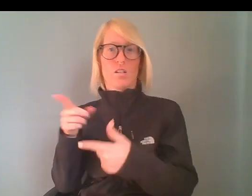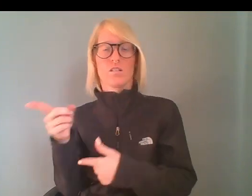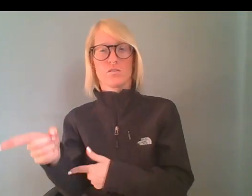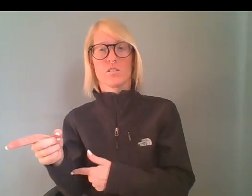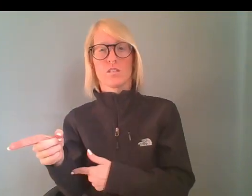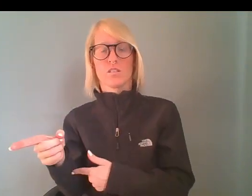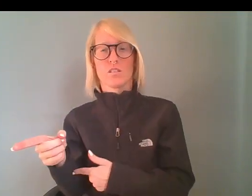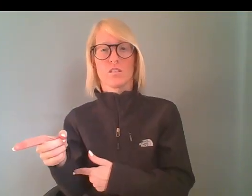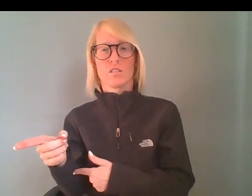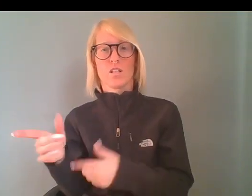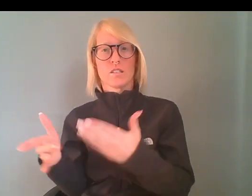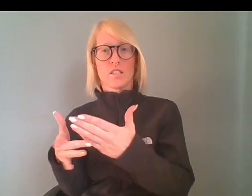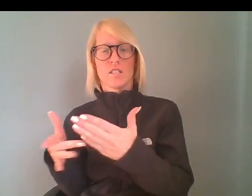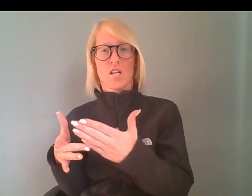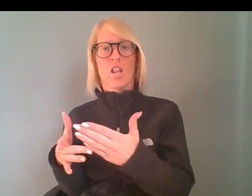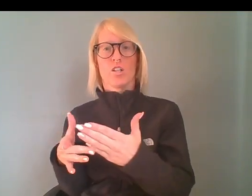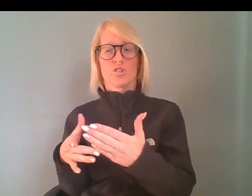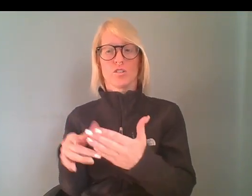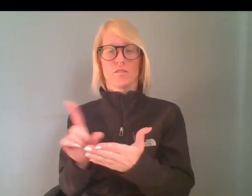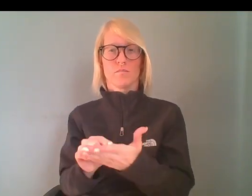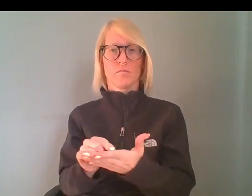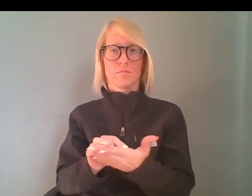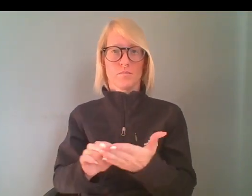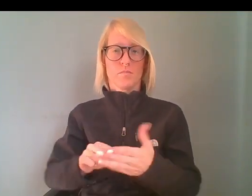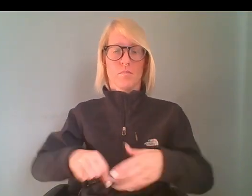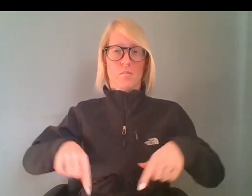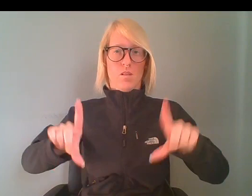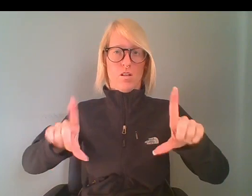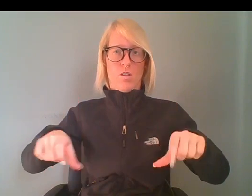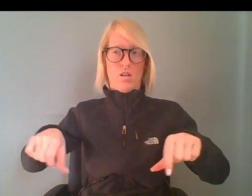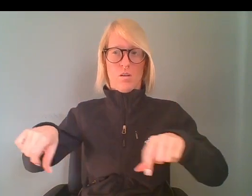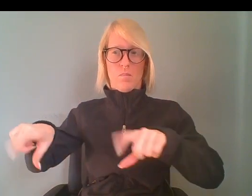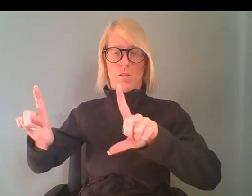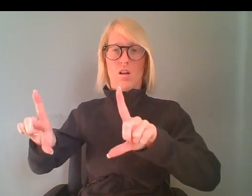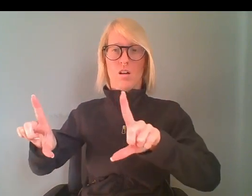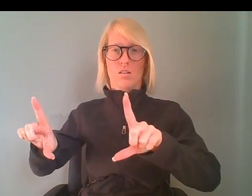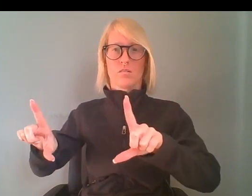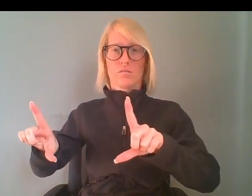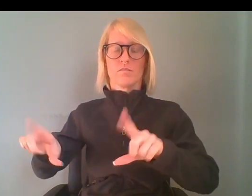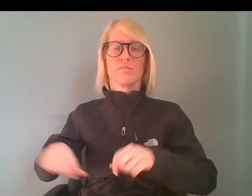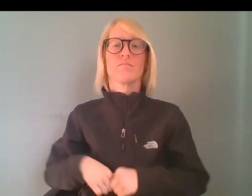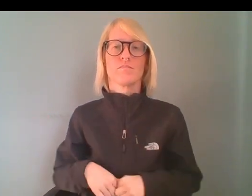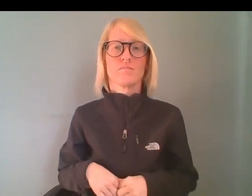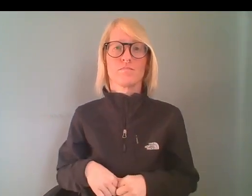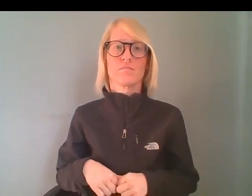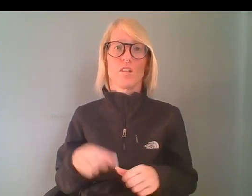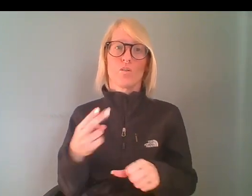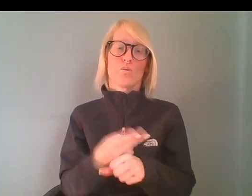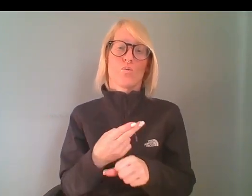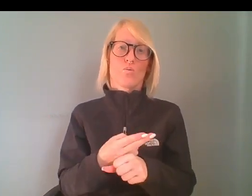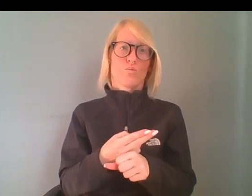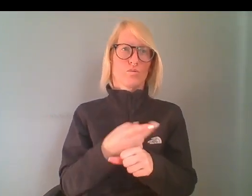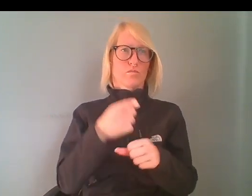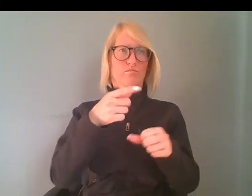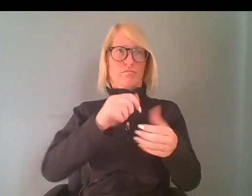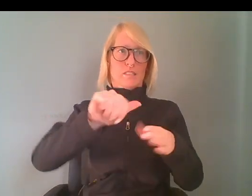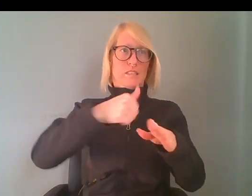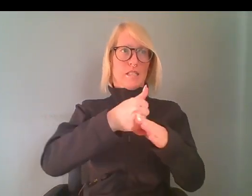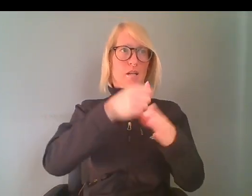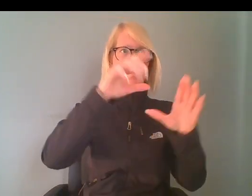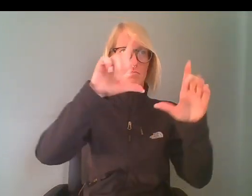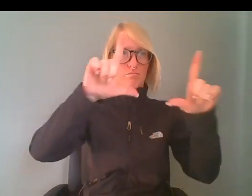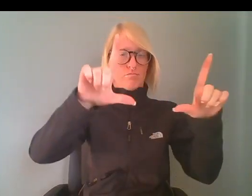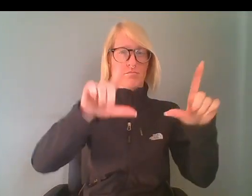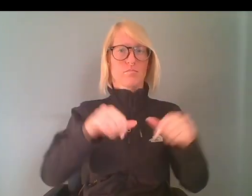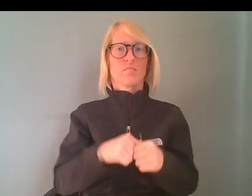that still look a little bit different, even though they're both on this, using the templates. So this is Coastal Community